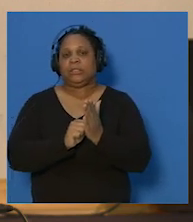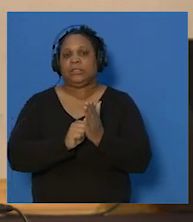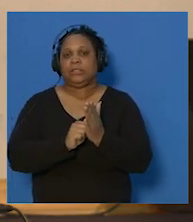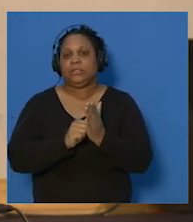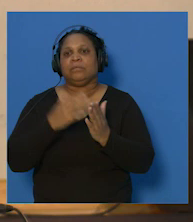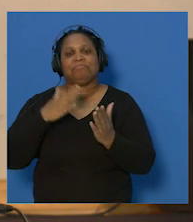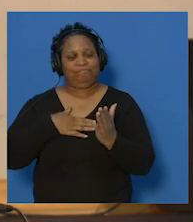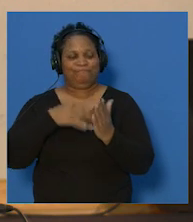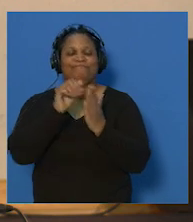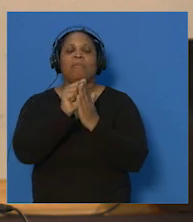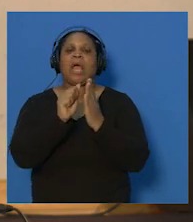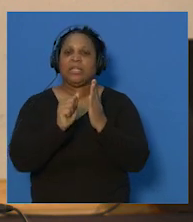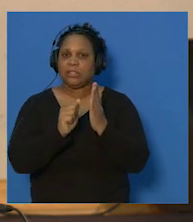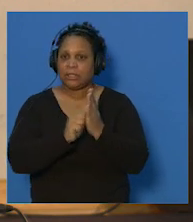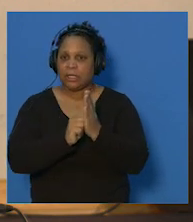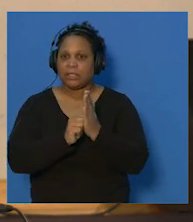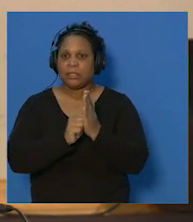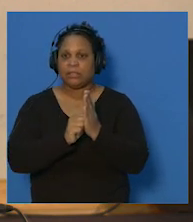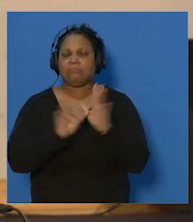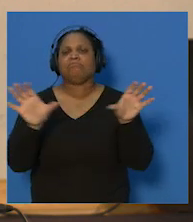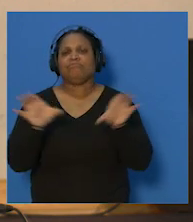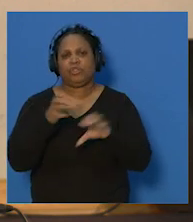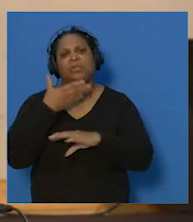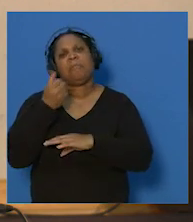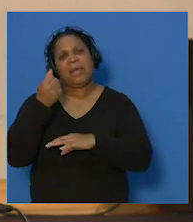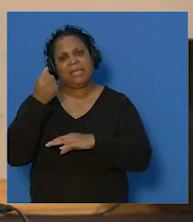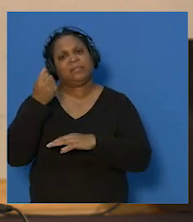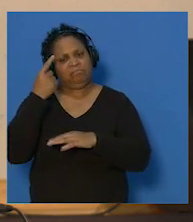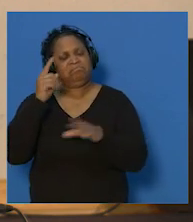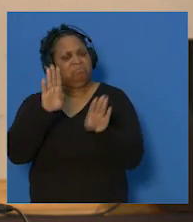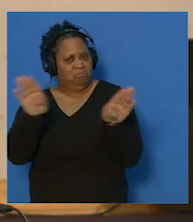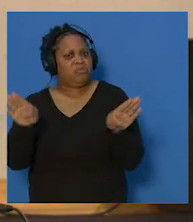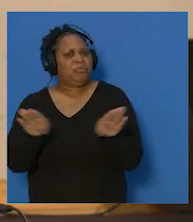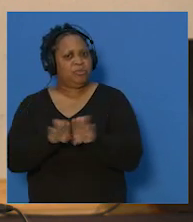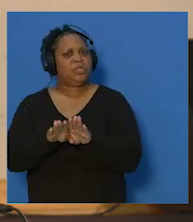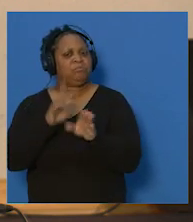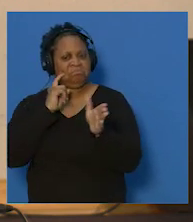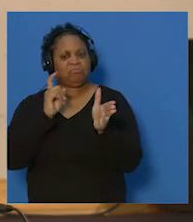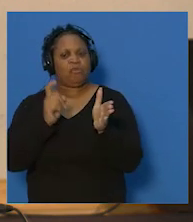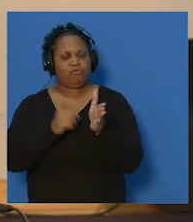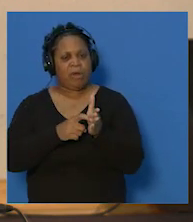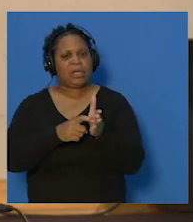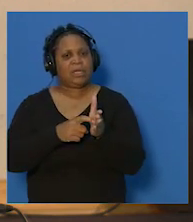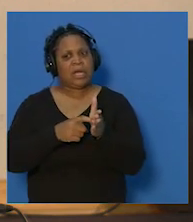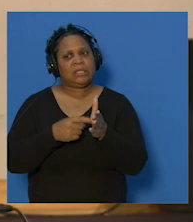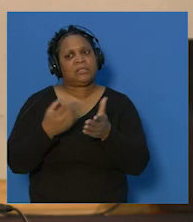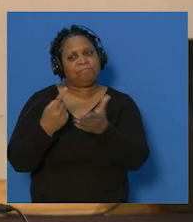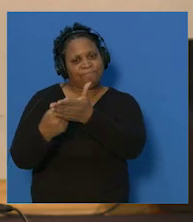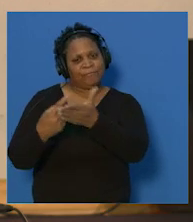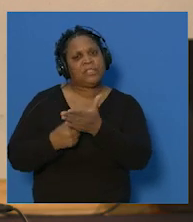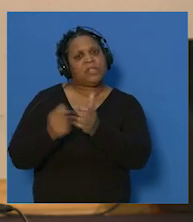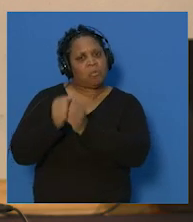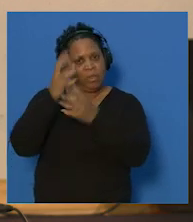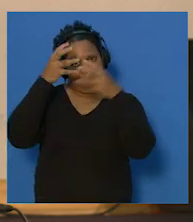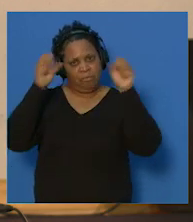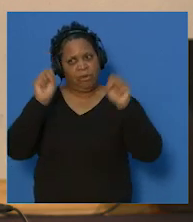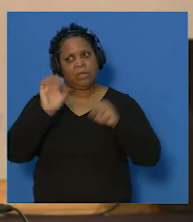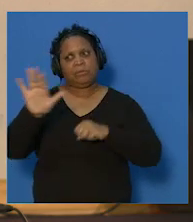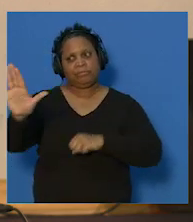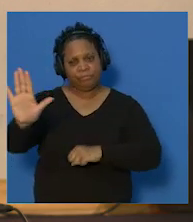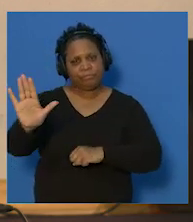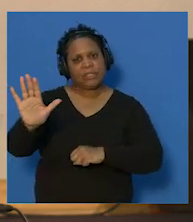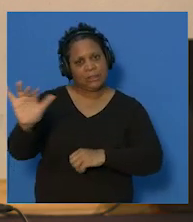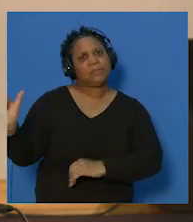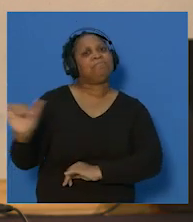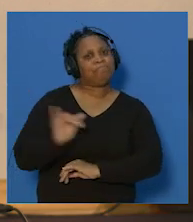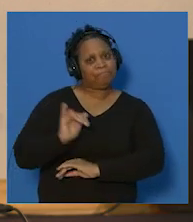My agenda is to do the best for Bermuda. And I recognize after talking to the Premier, I understand that his agenda is